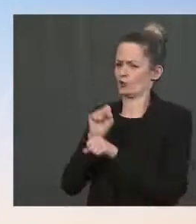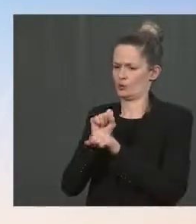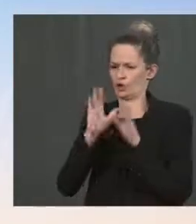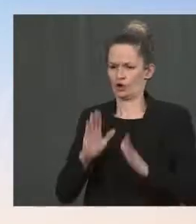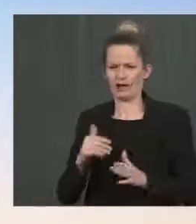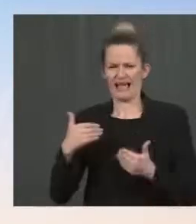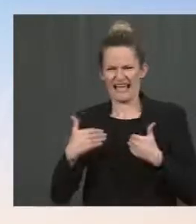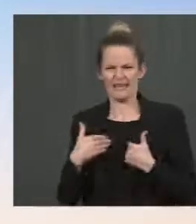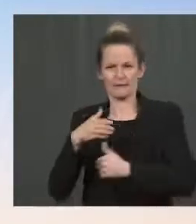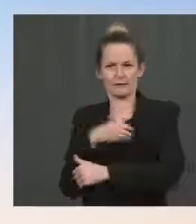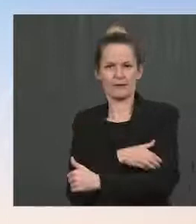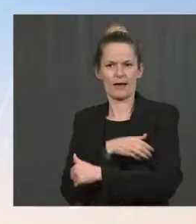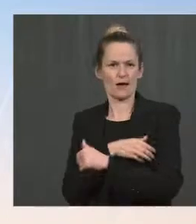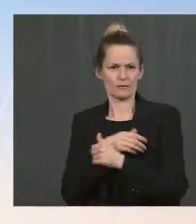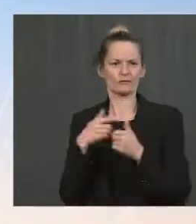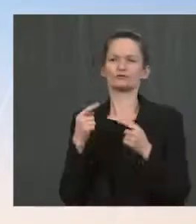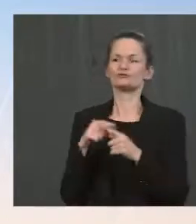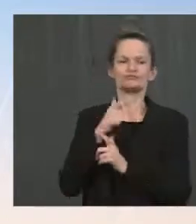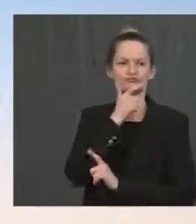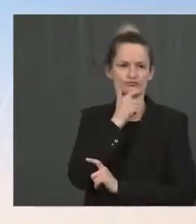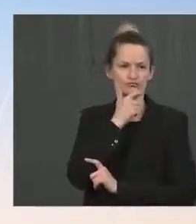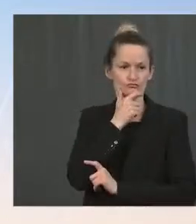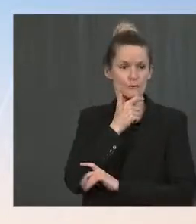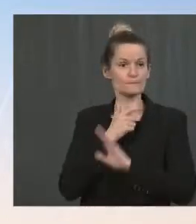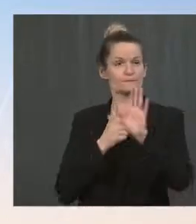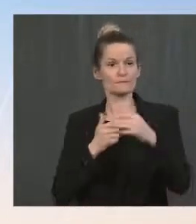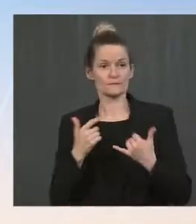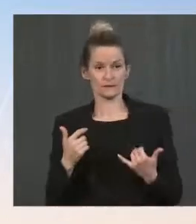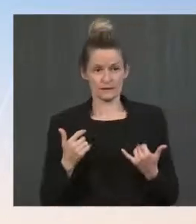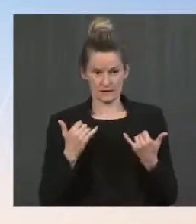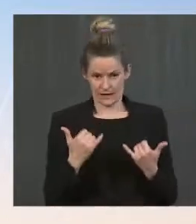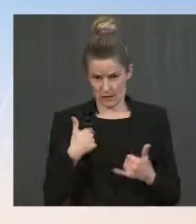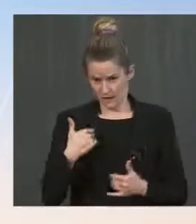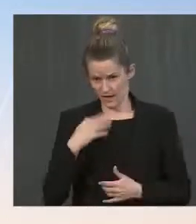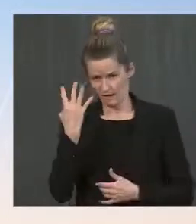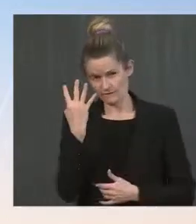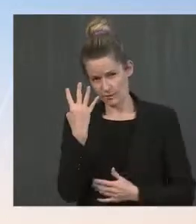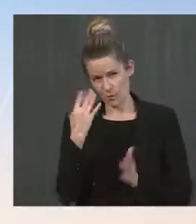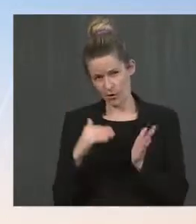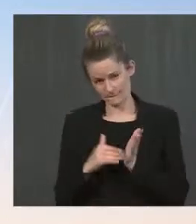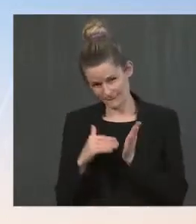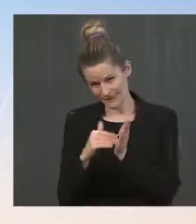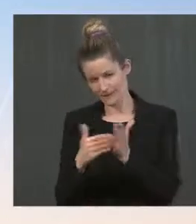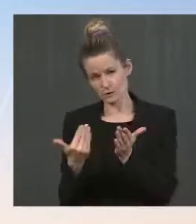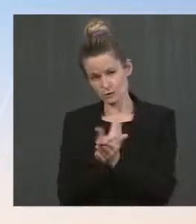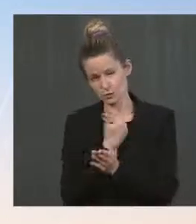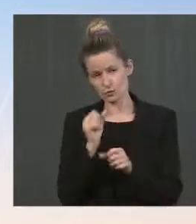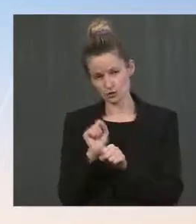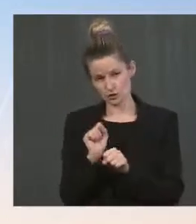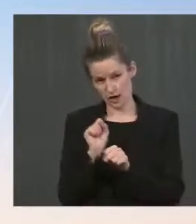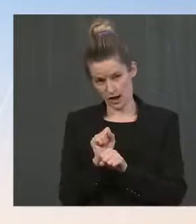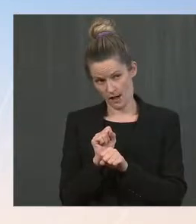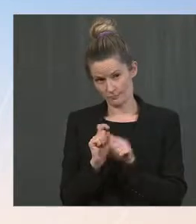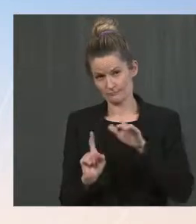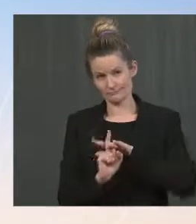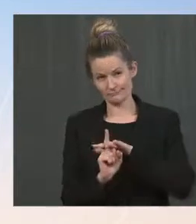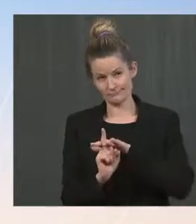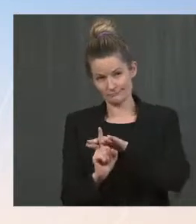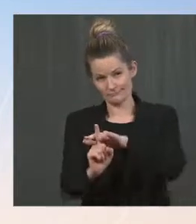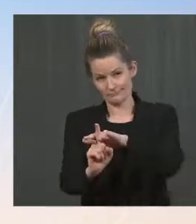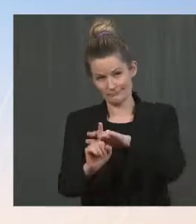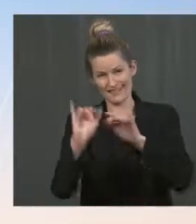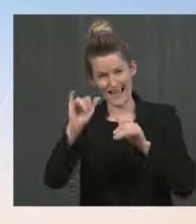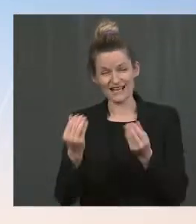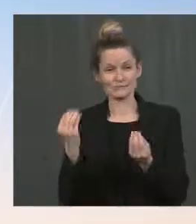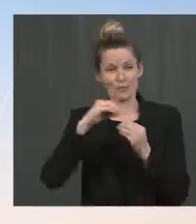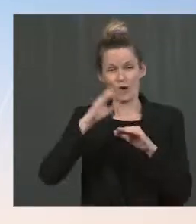continuing. We've created now to date 4 million new jobs, more jobs than any other administration in this period of time in American history. That's